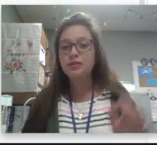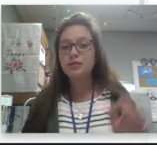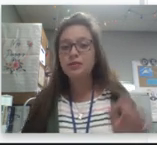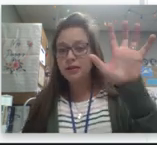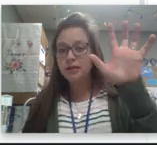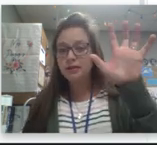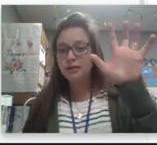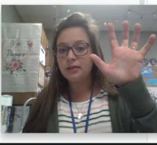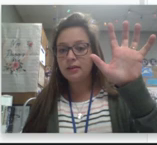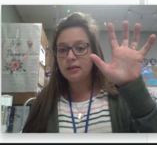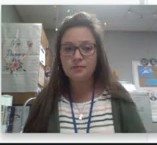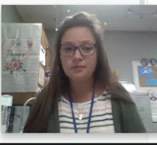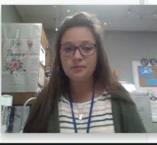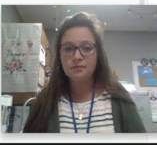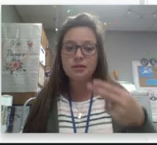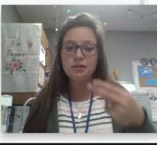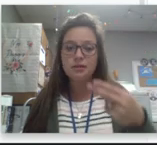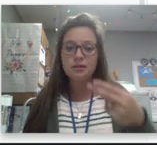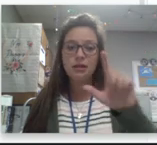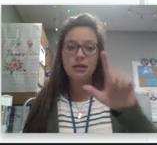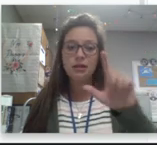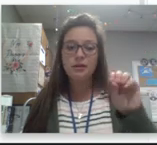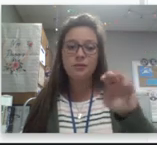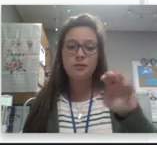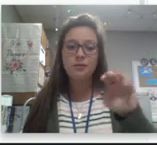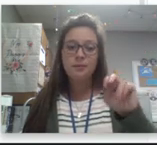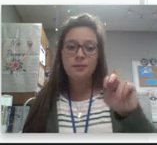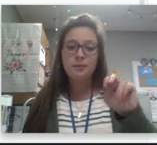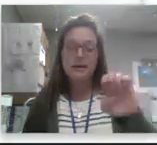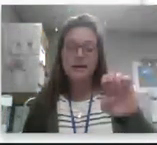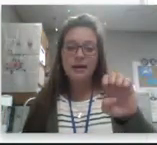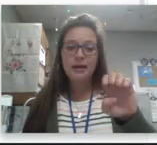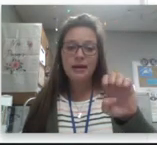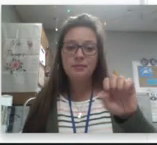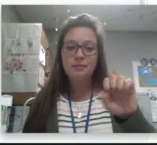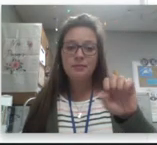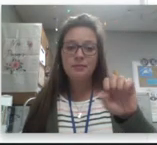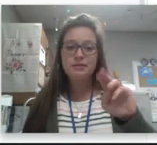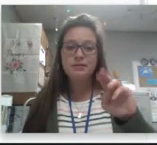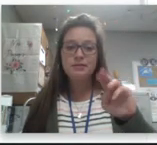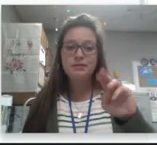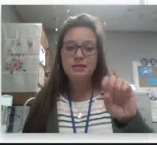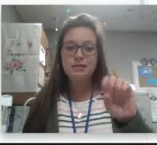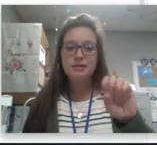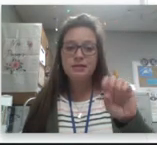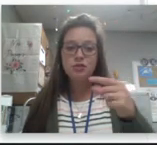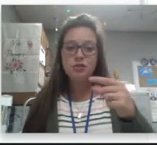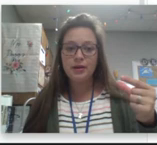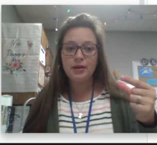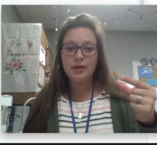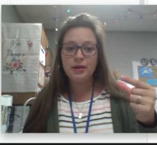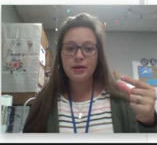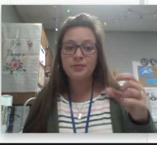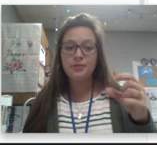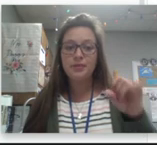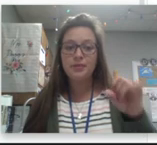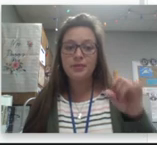literally fingerspelling this whole thing. So, hello, my name is Mrs.